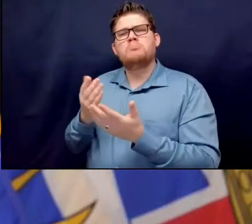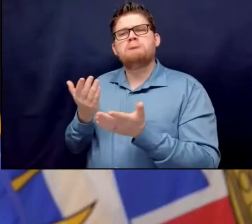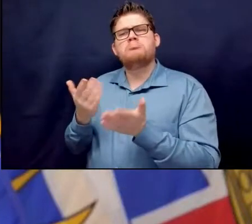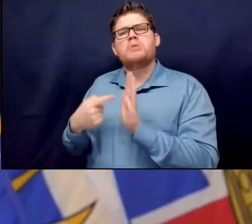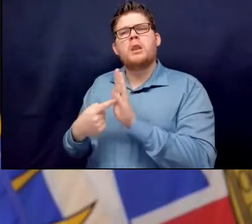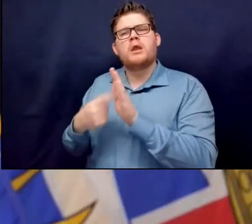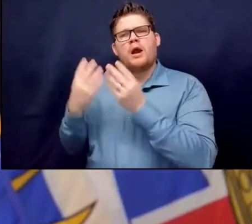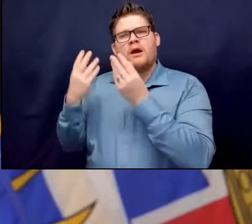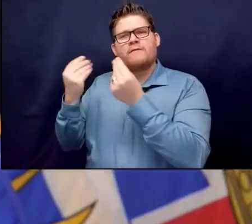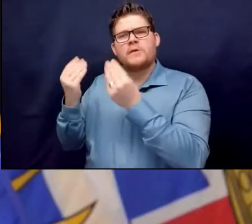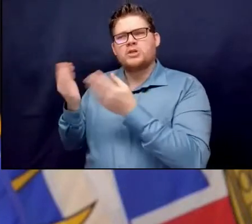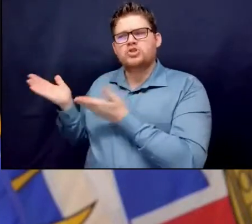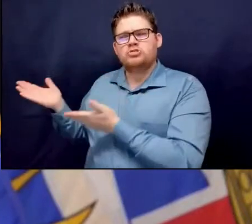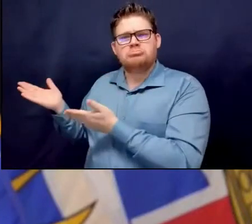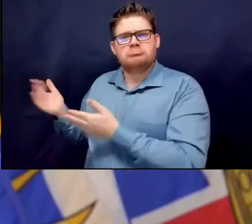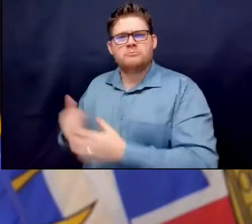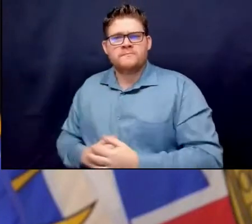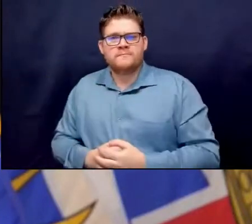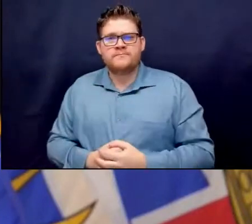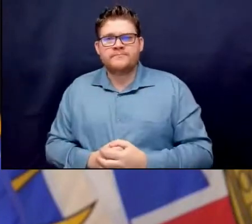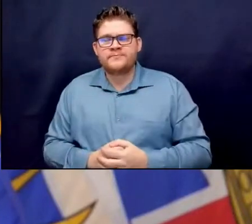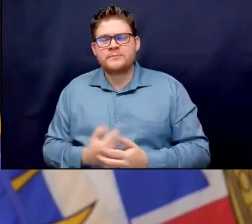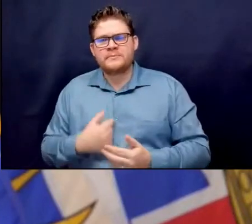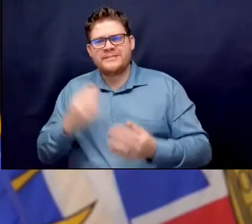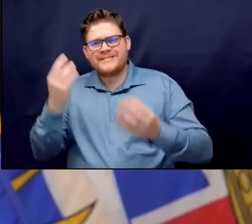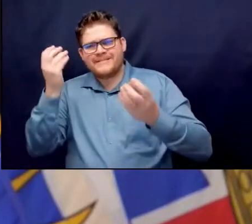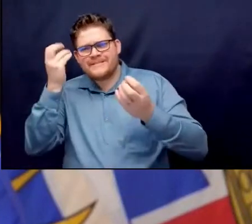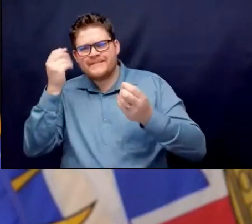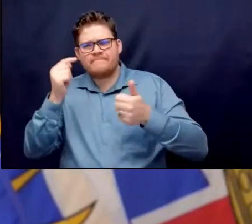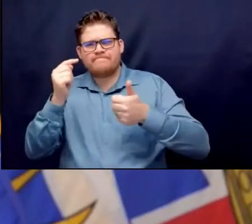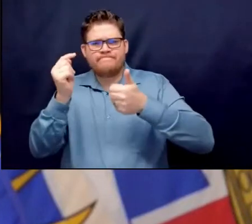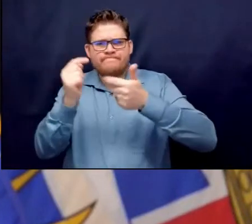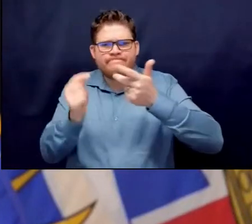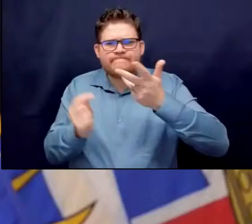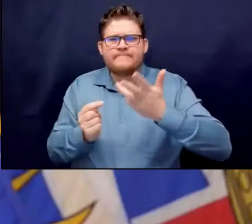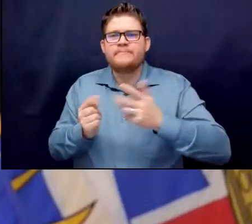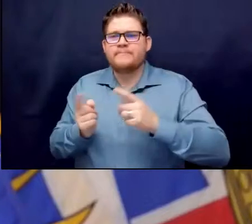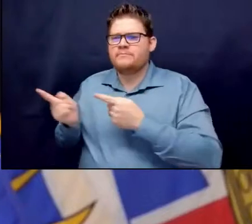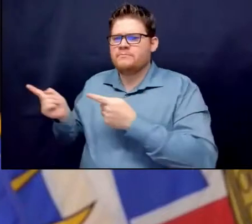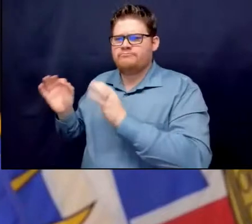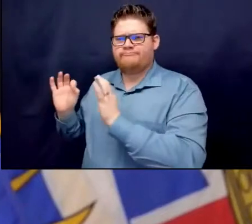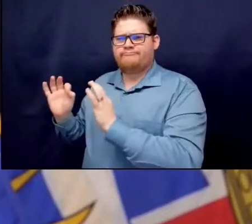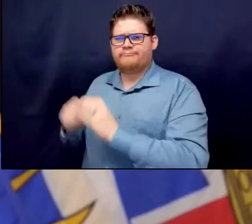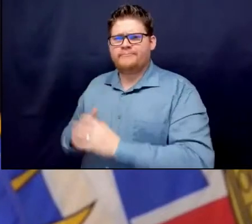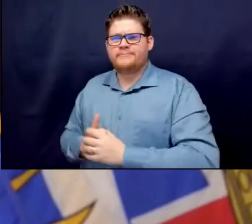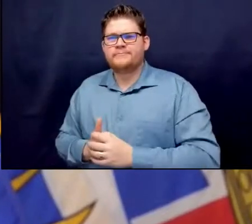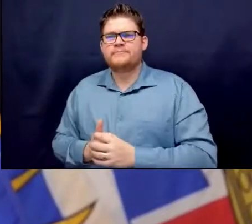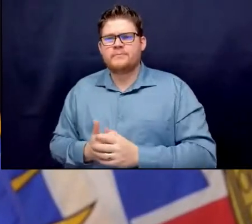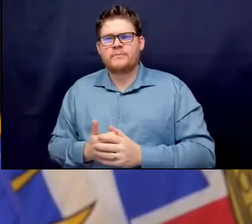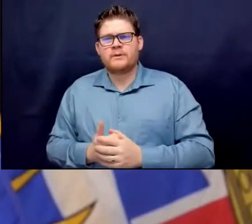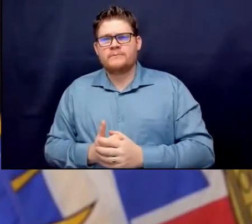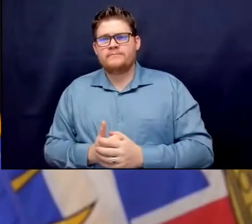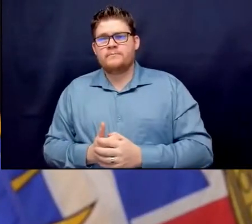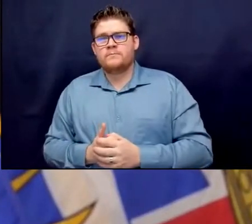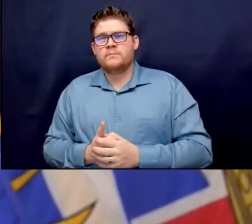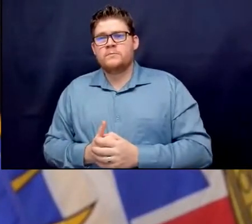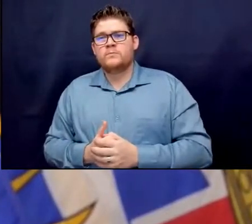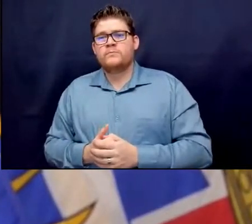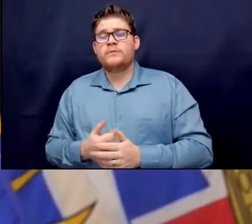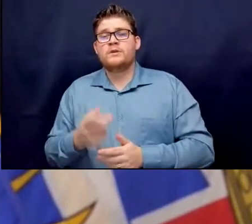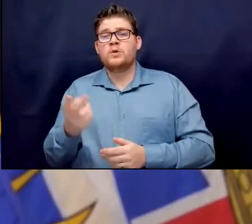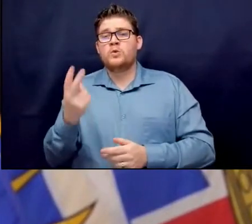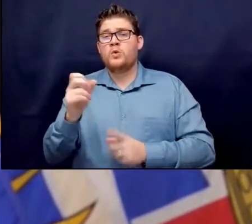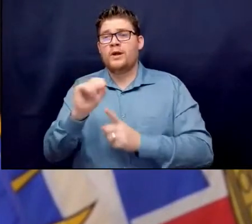Omicron, taking into account all of the things that we've learned about incubation period and length of stay and all that stuff. And you can see there's a whole